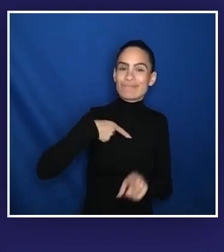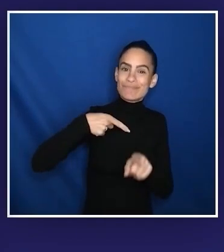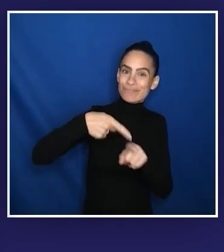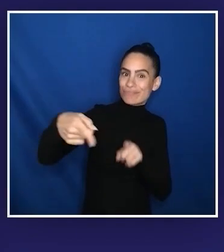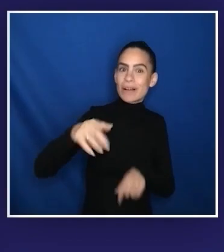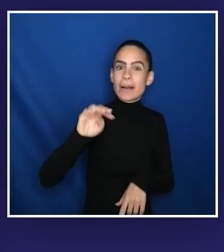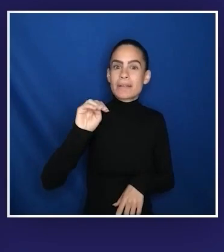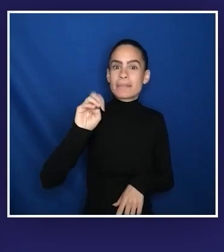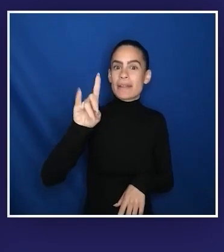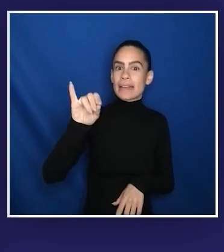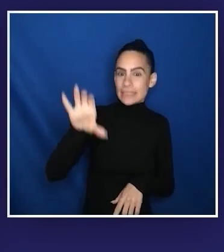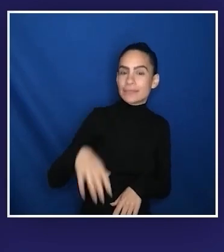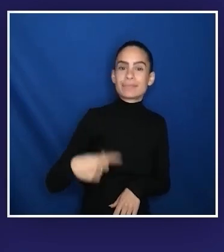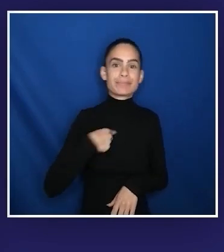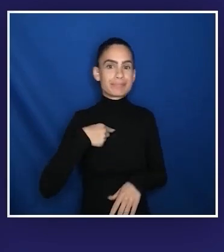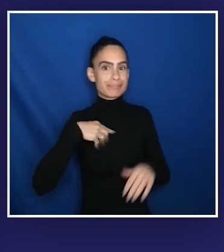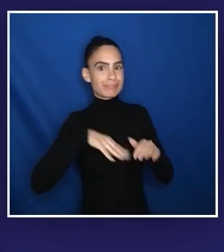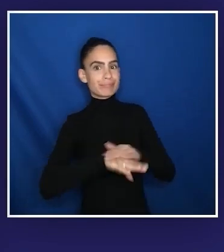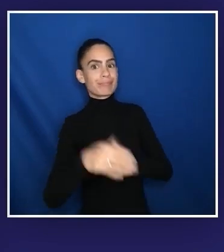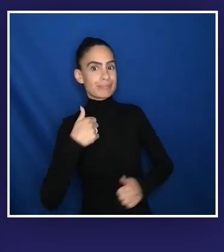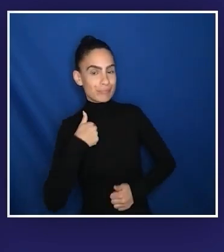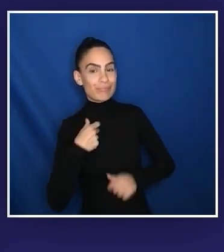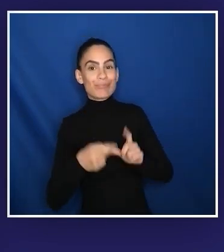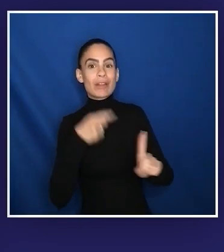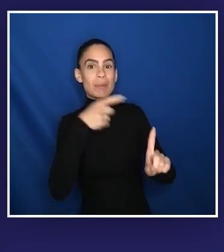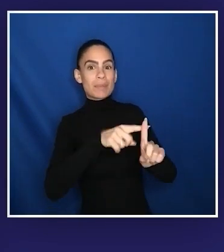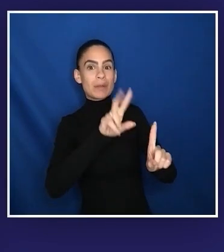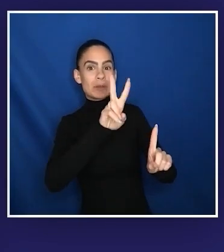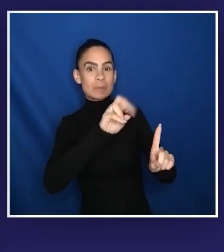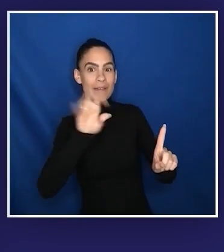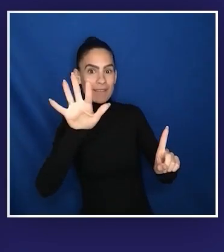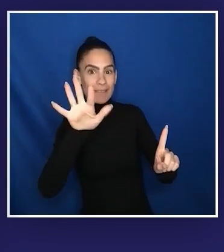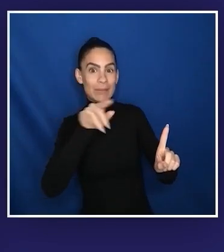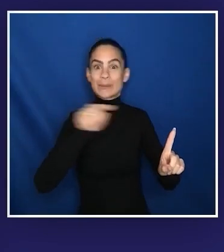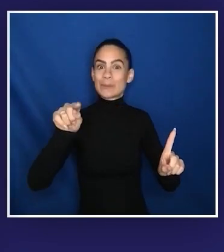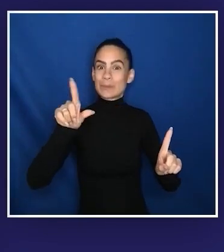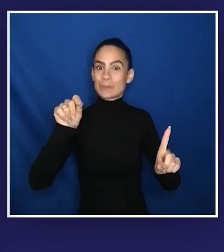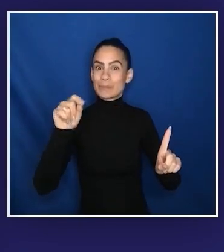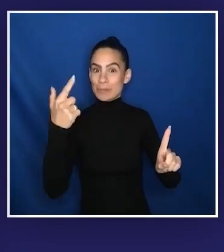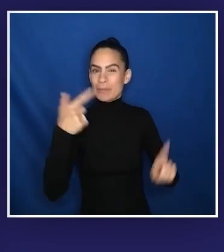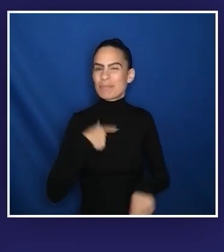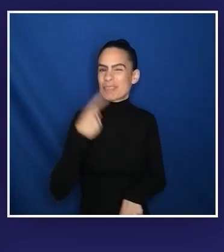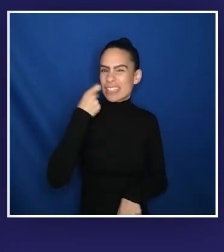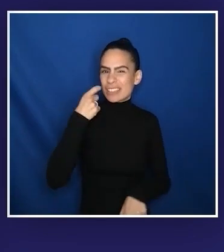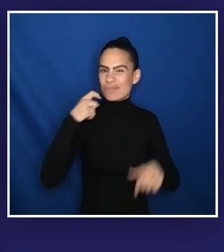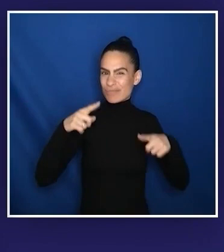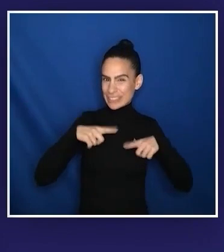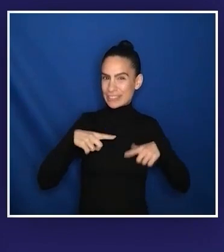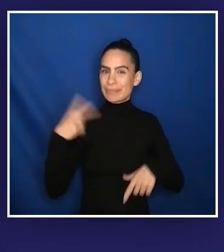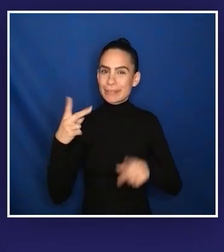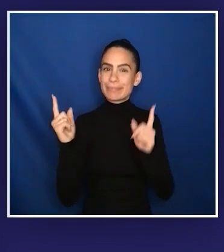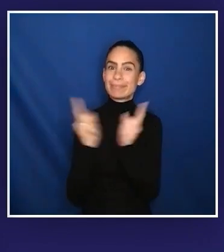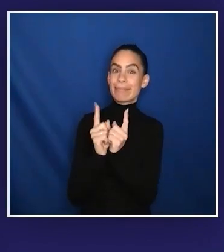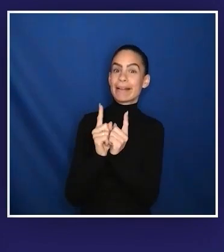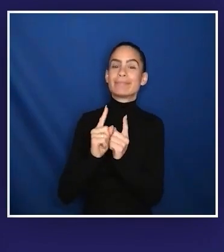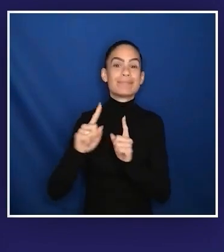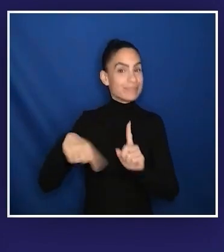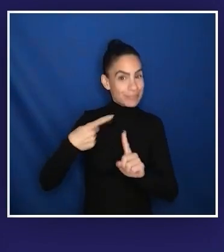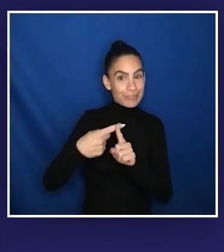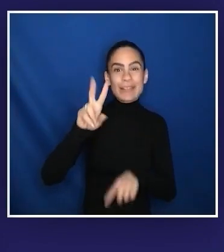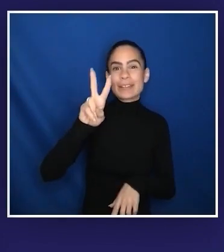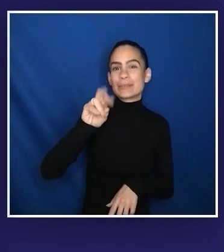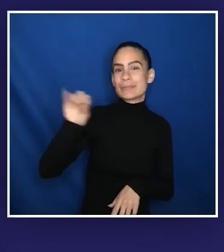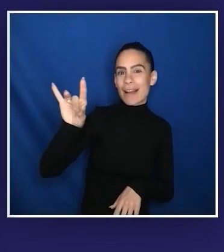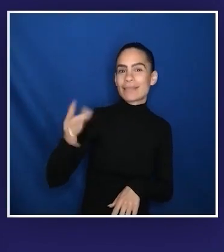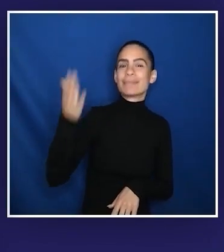medic. Nate. I was in the military from 2005 to 2021. I recently retired. Chris and I met in 2008 at the NCO